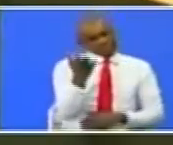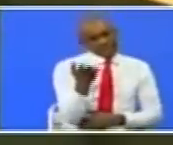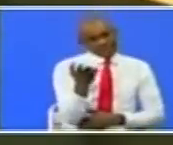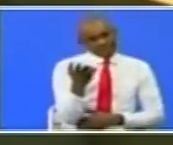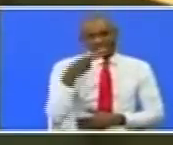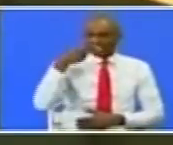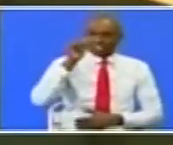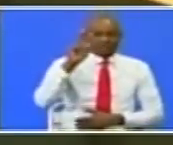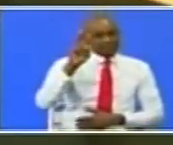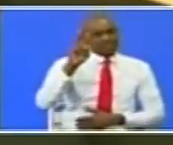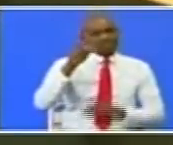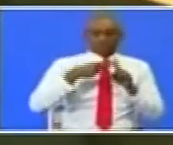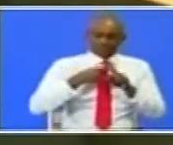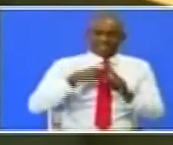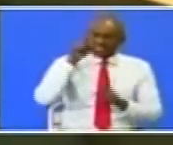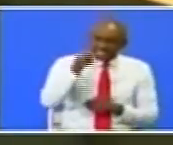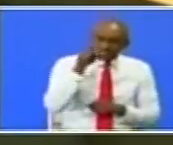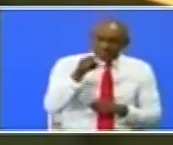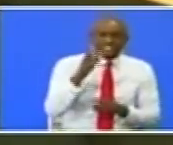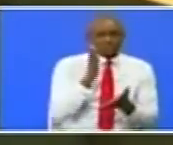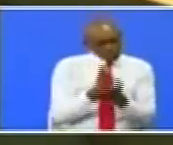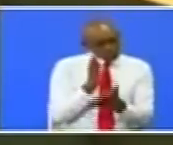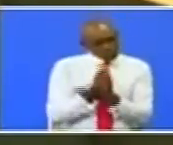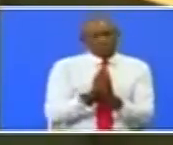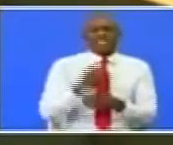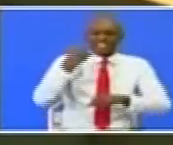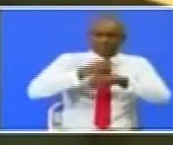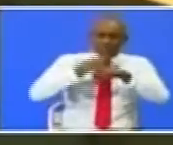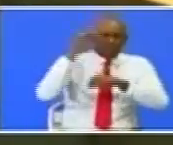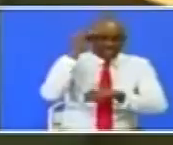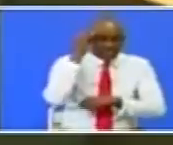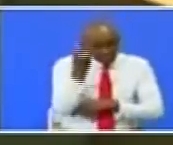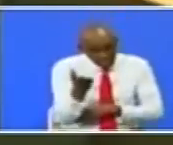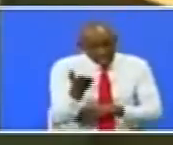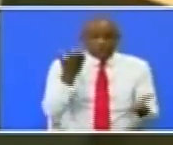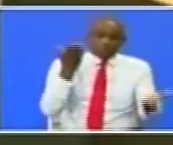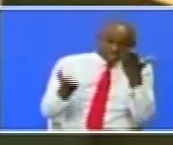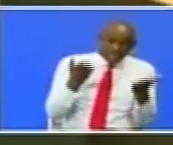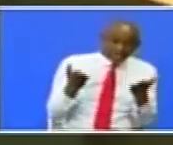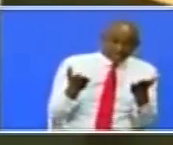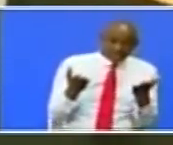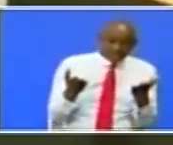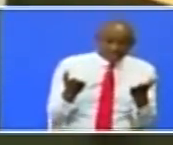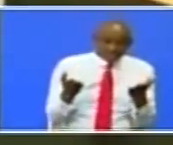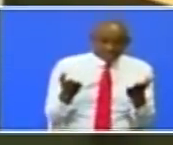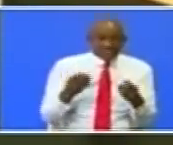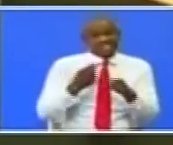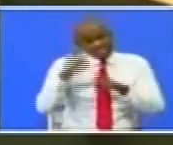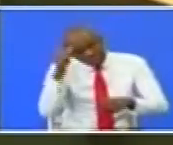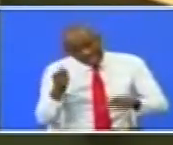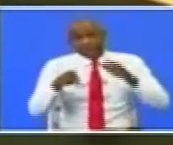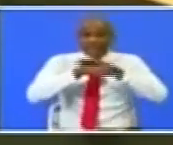the main culprit remain learning institutions, whether it is primary,